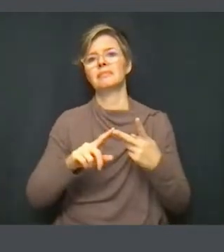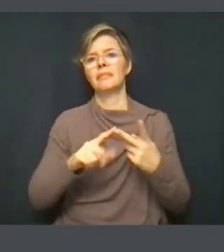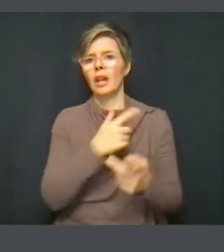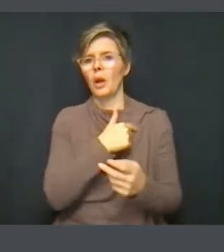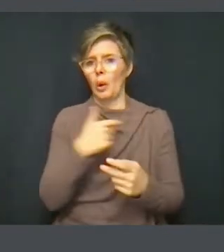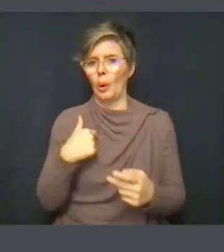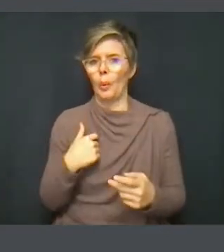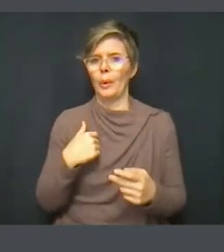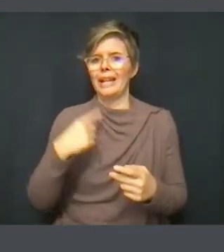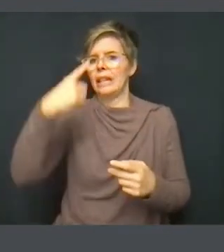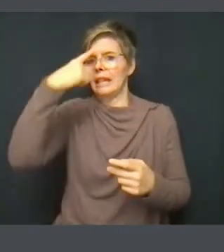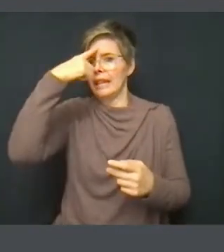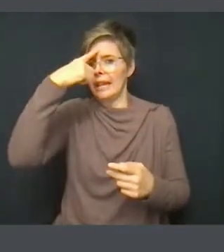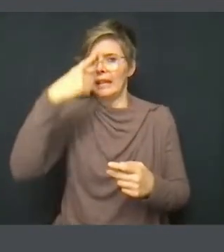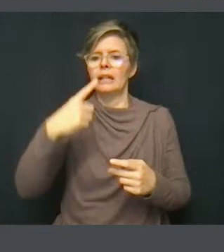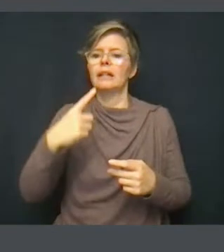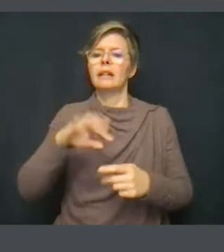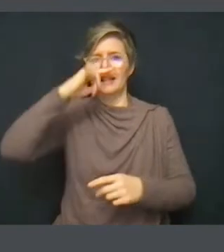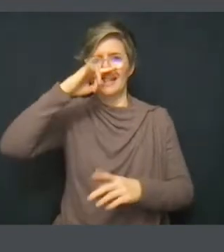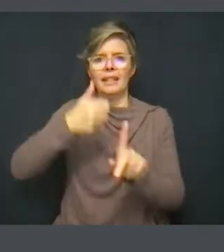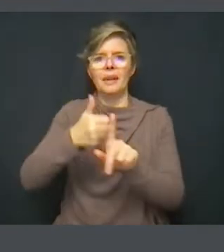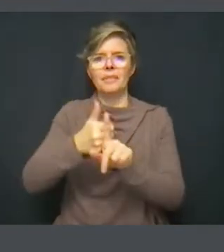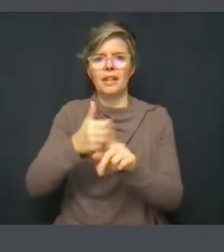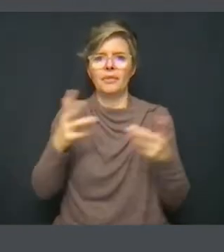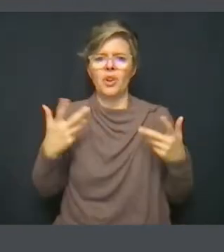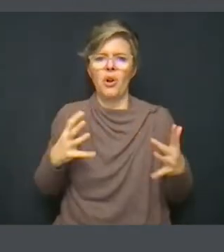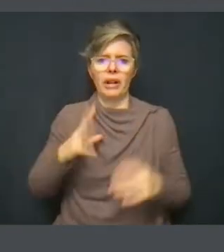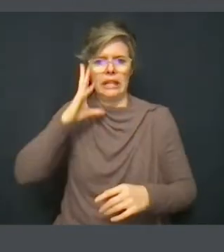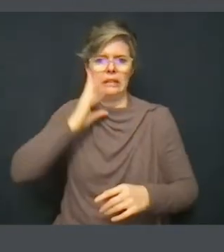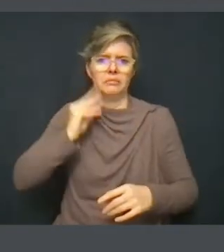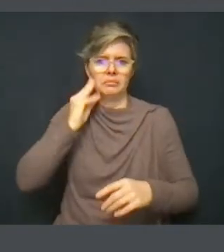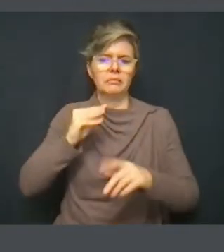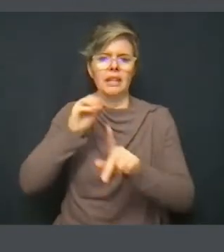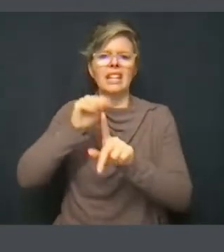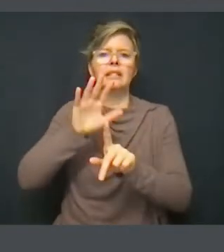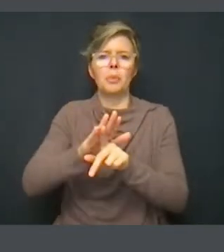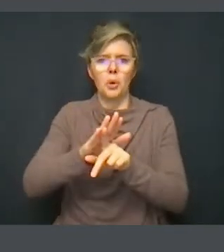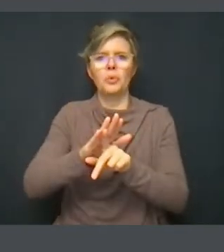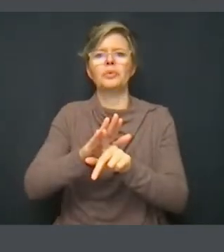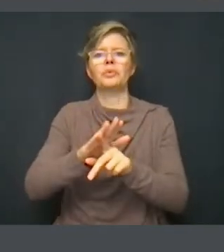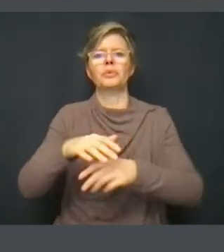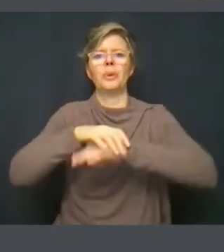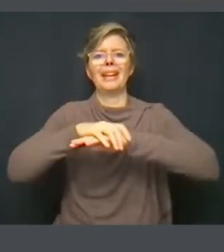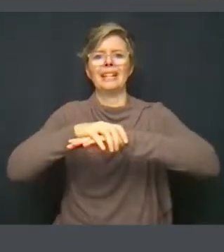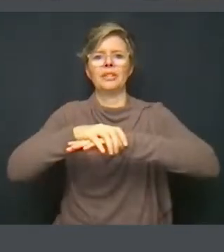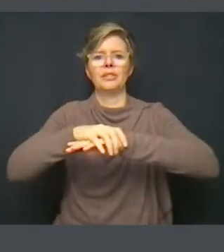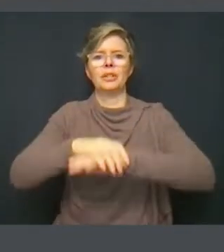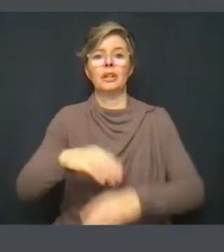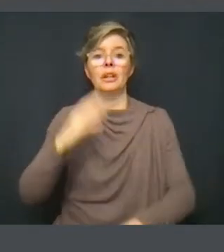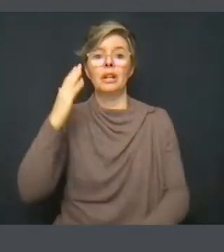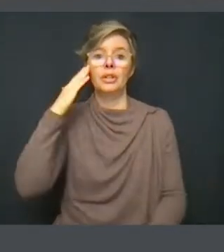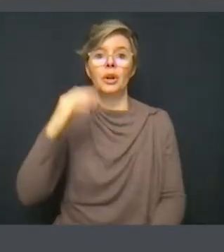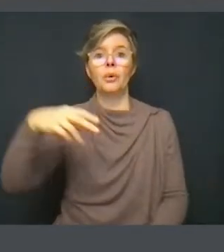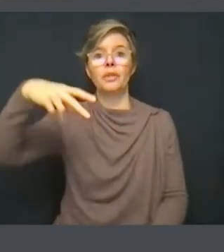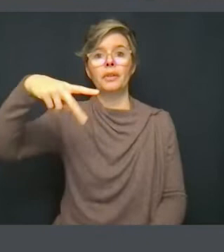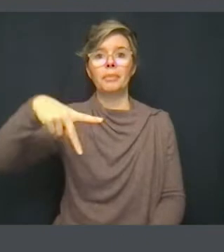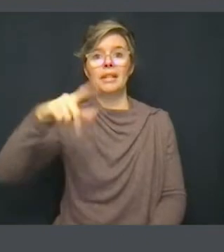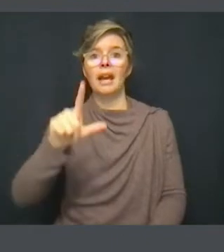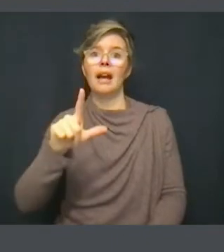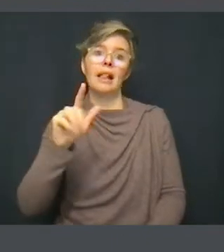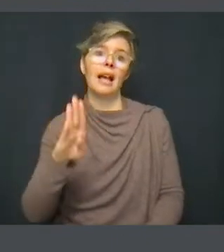right? Otherwise, how would you test the kid, right? So, if you're doing like the PLS, right, you're going to assume that the kid has